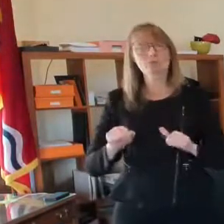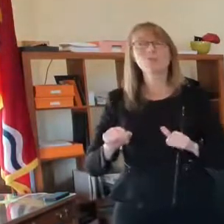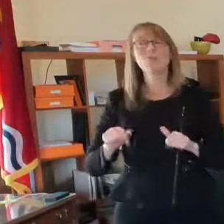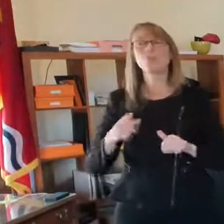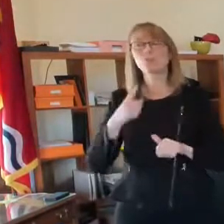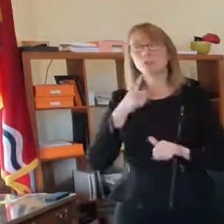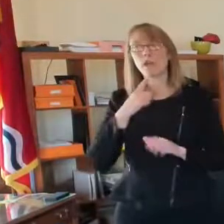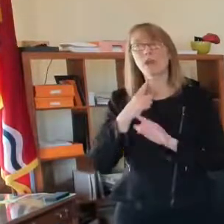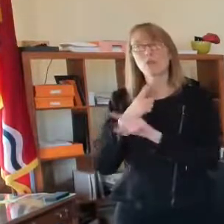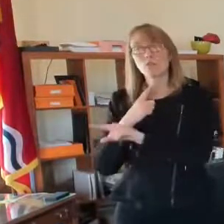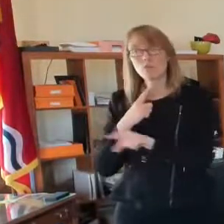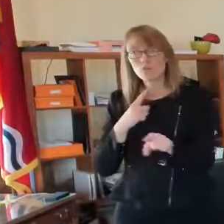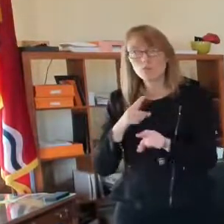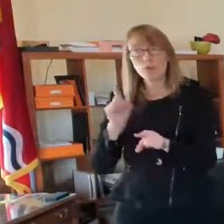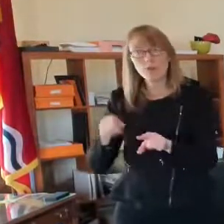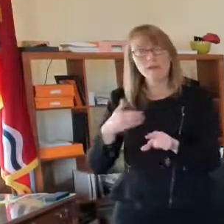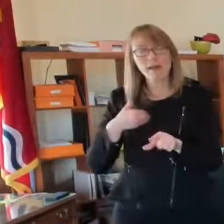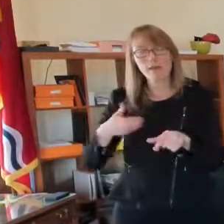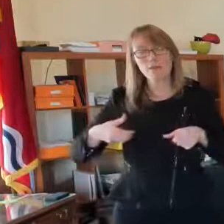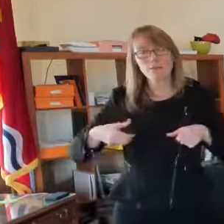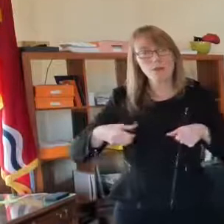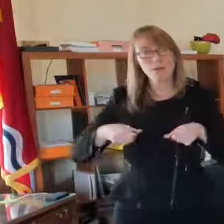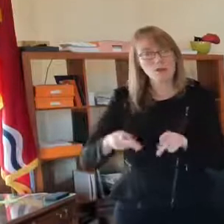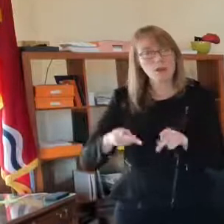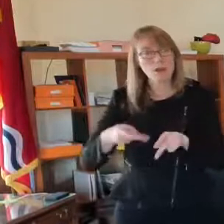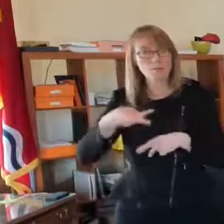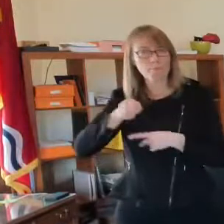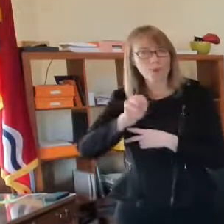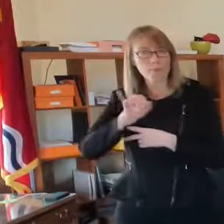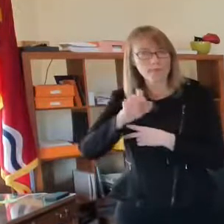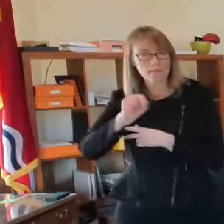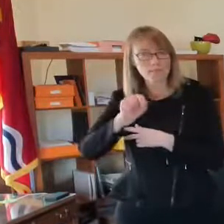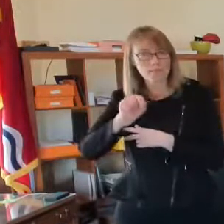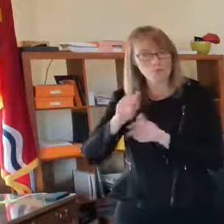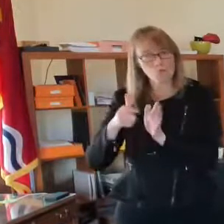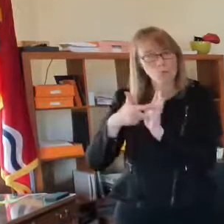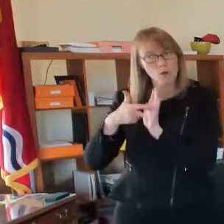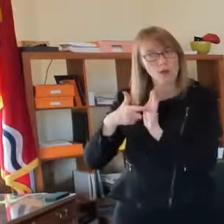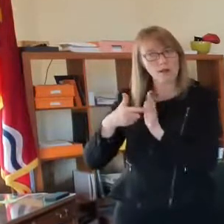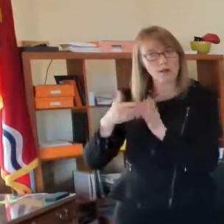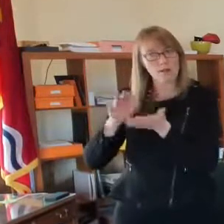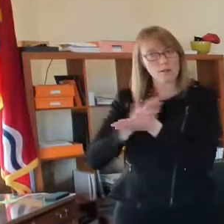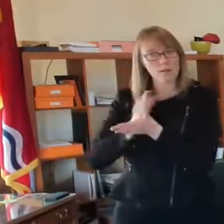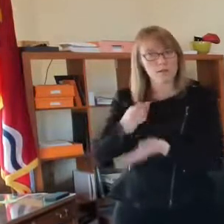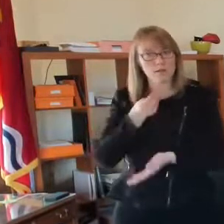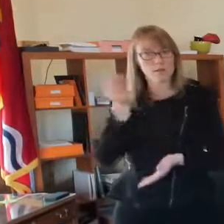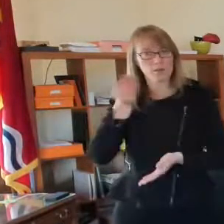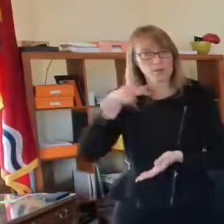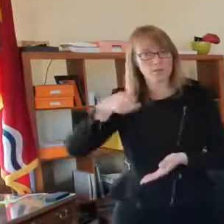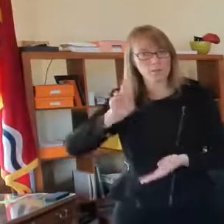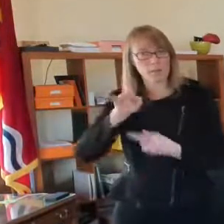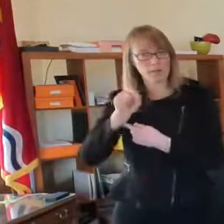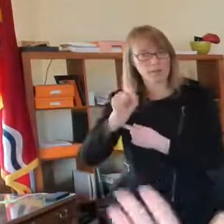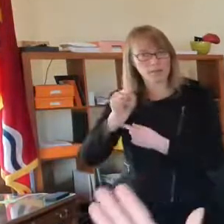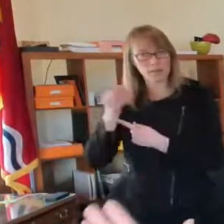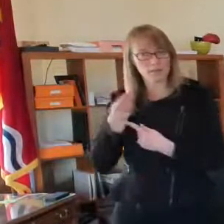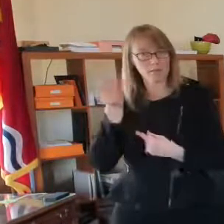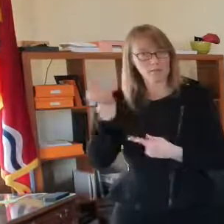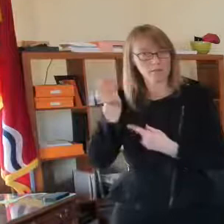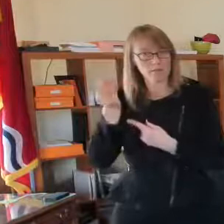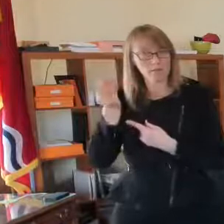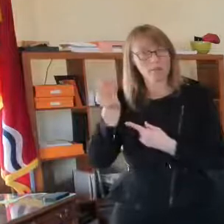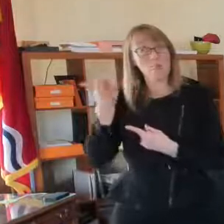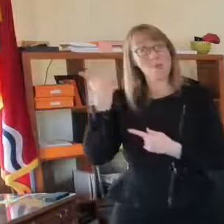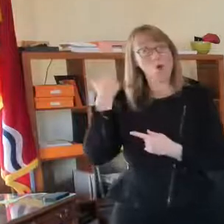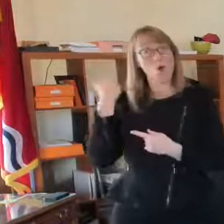gun. And if you are required to have a permit, like you used to be, up until 2017, you were required to have a permit, but that law